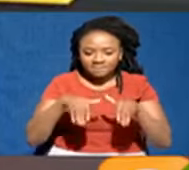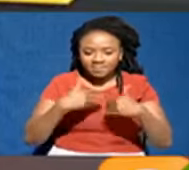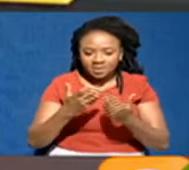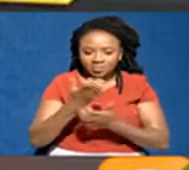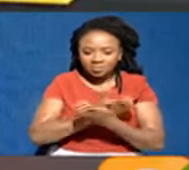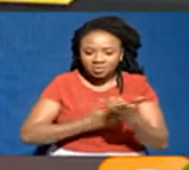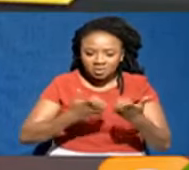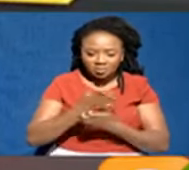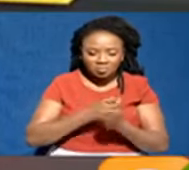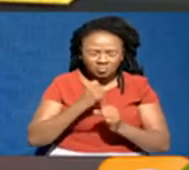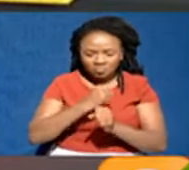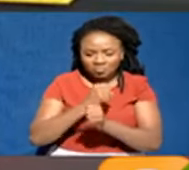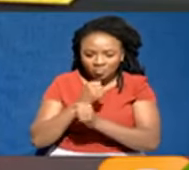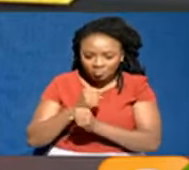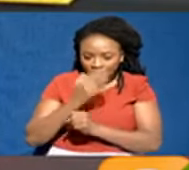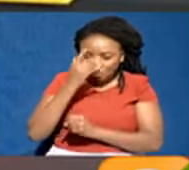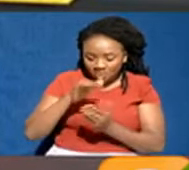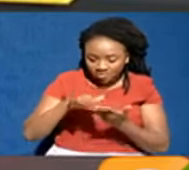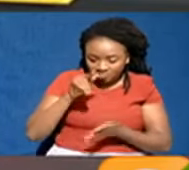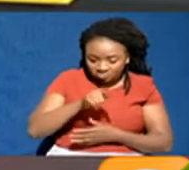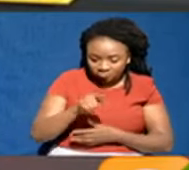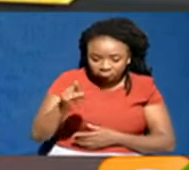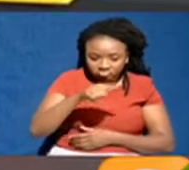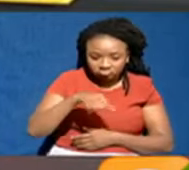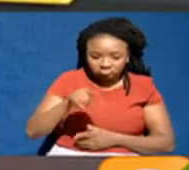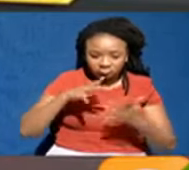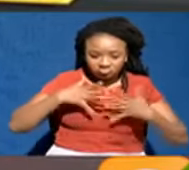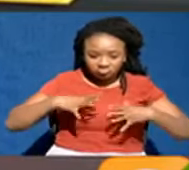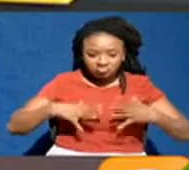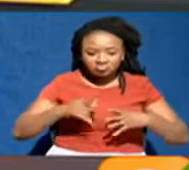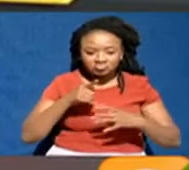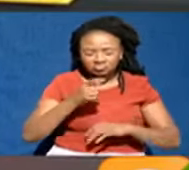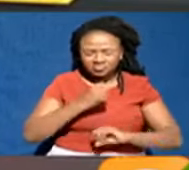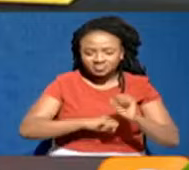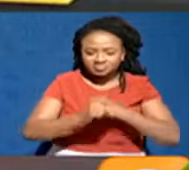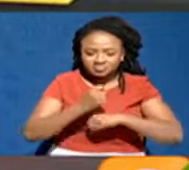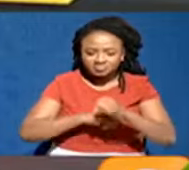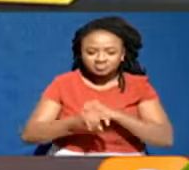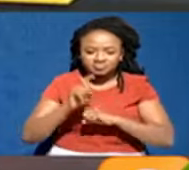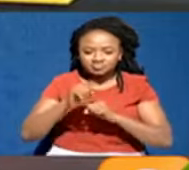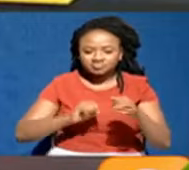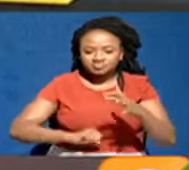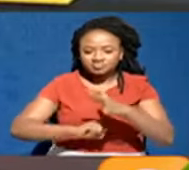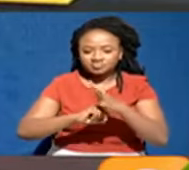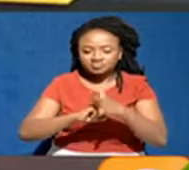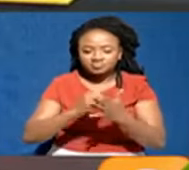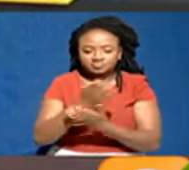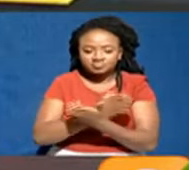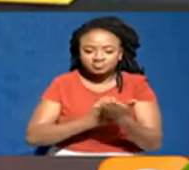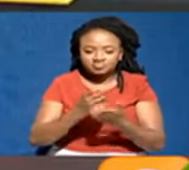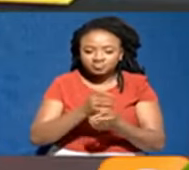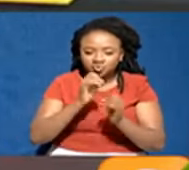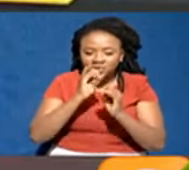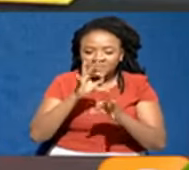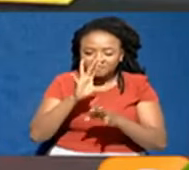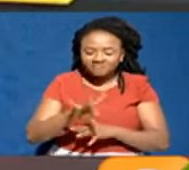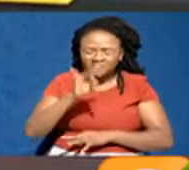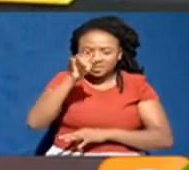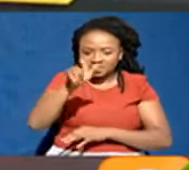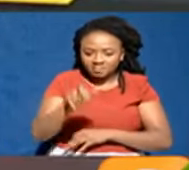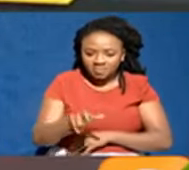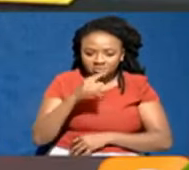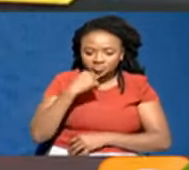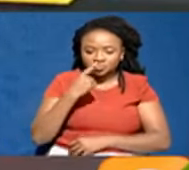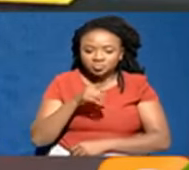economy is run, because most of this population are the active people and the people that are supposed to contribute to the economy. So when you find someone that has his